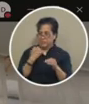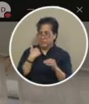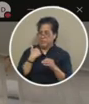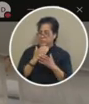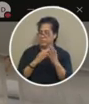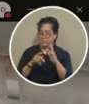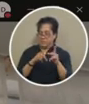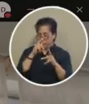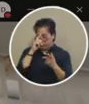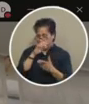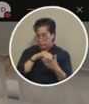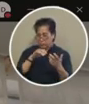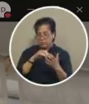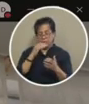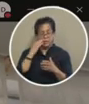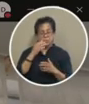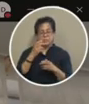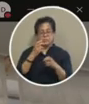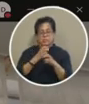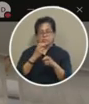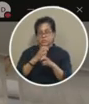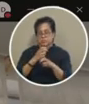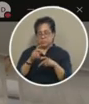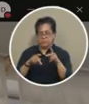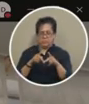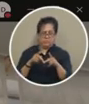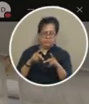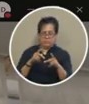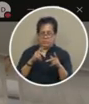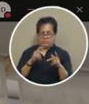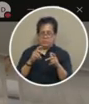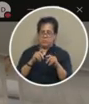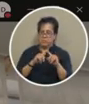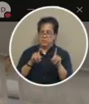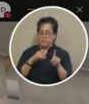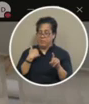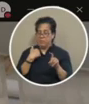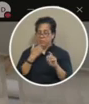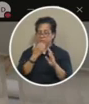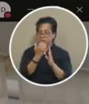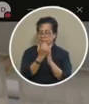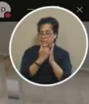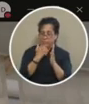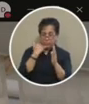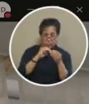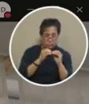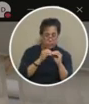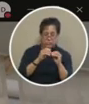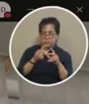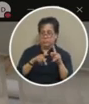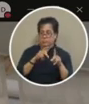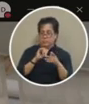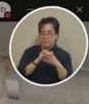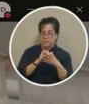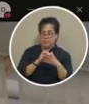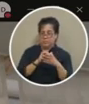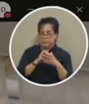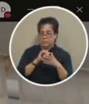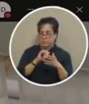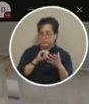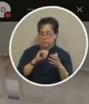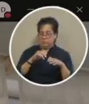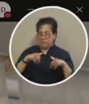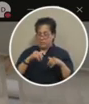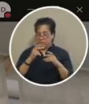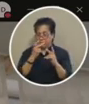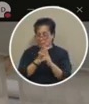kind of confusion, because I do know it's hard for people to figure out to maneuver. But if you have a list of phone numbers of people who haven't quite figured